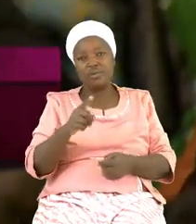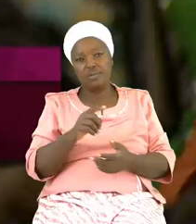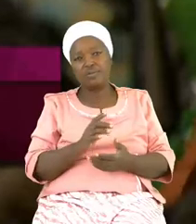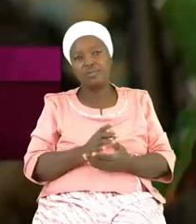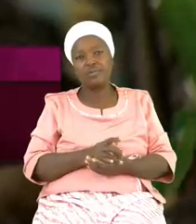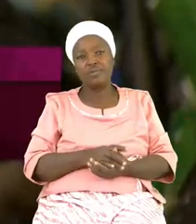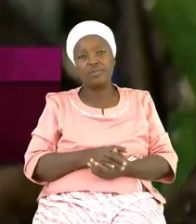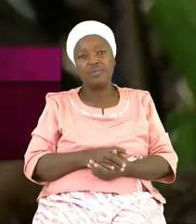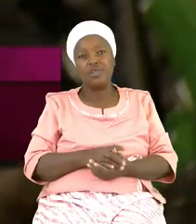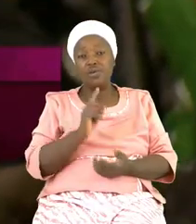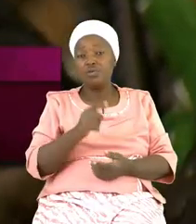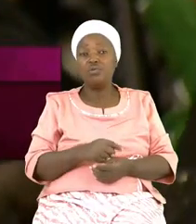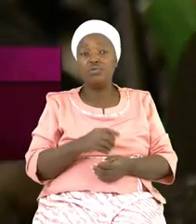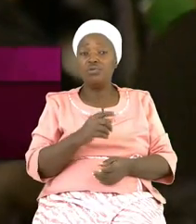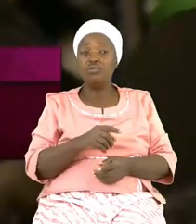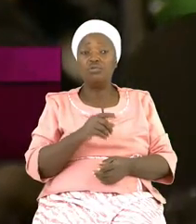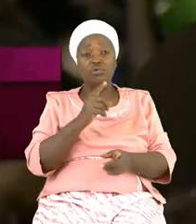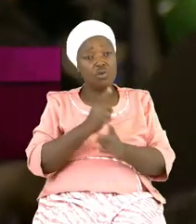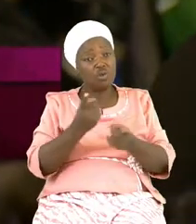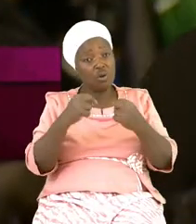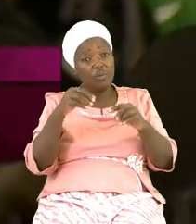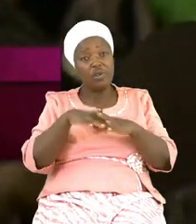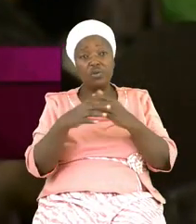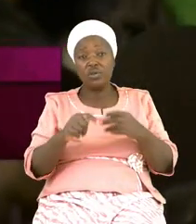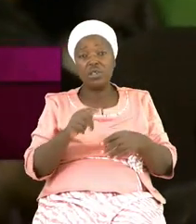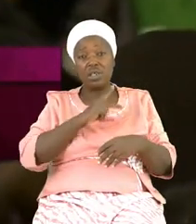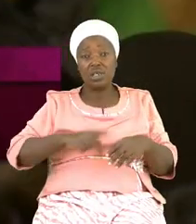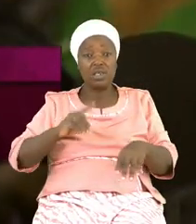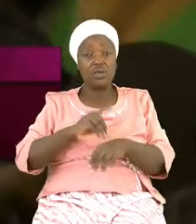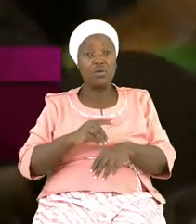You just come into the kingdom, there is much in the kingdom of God.